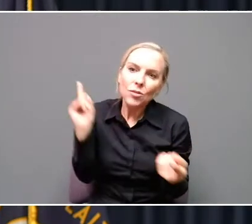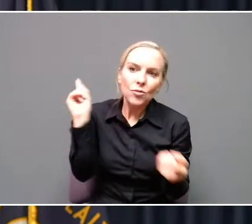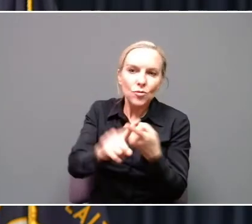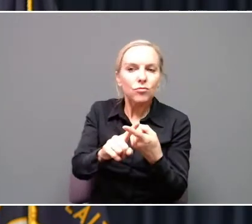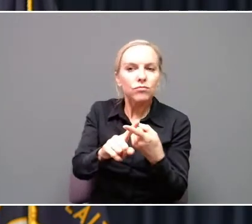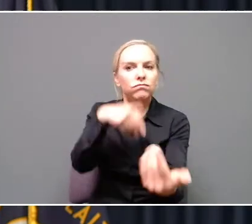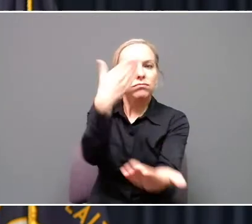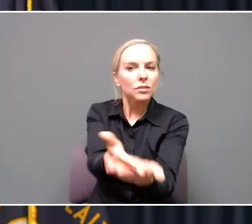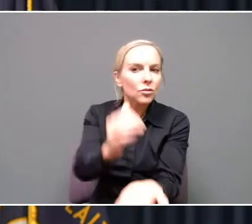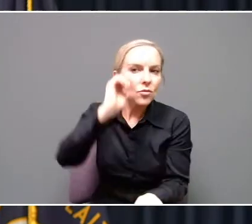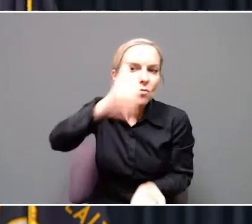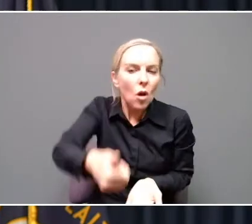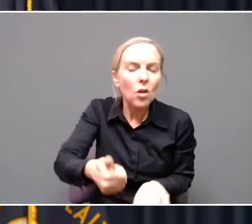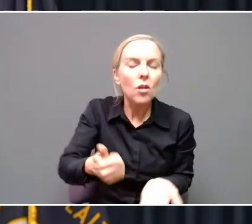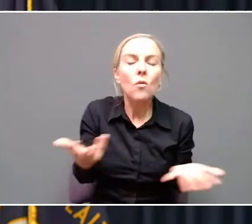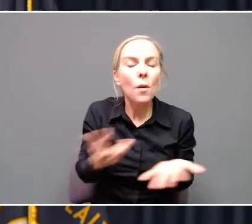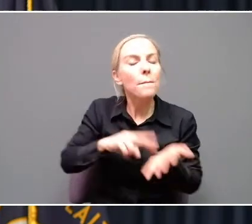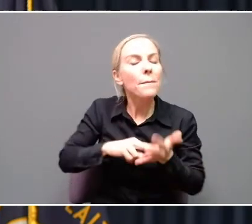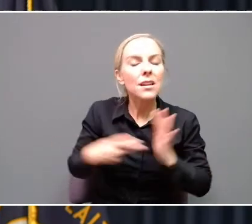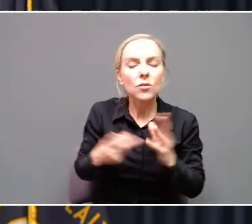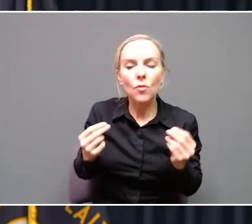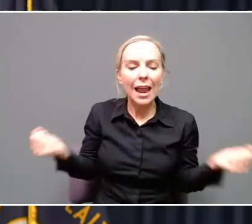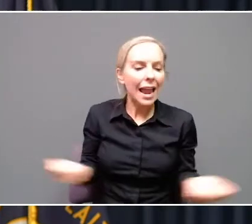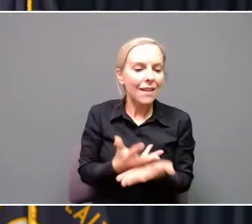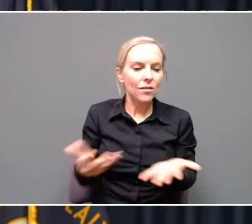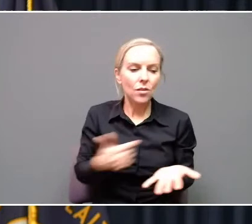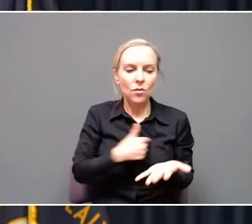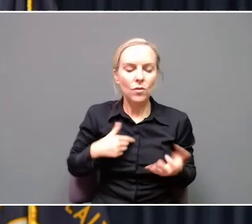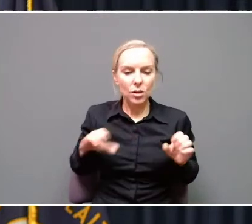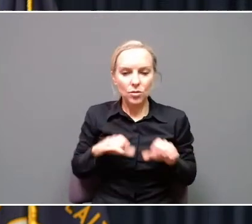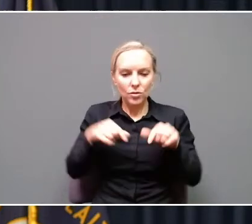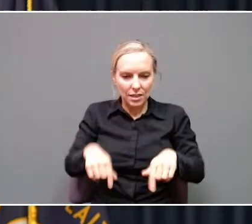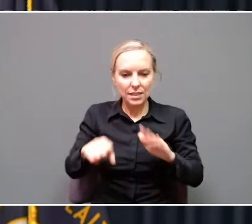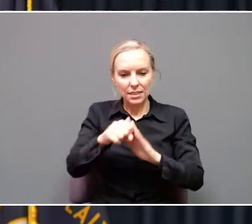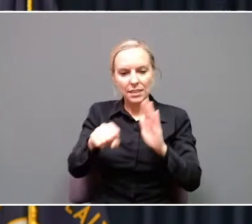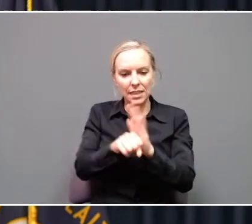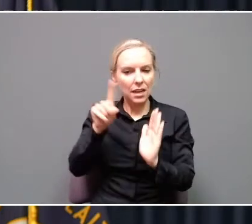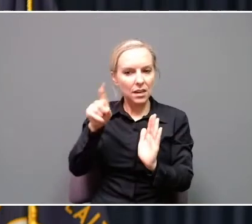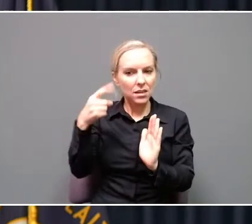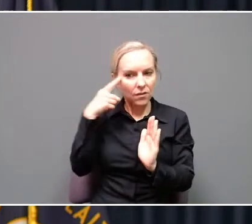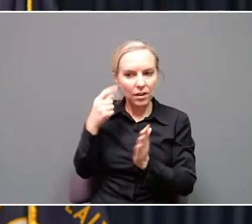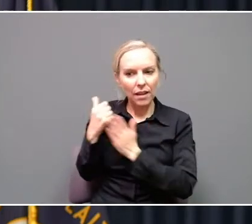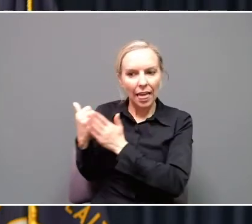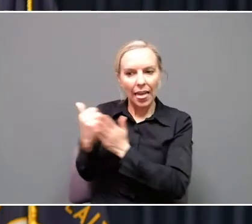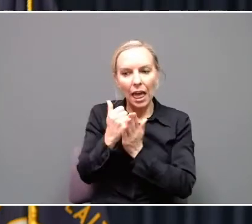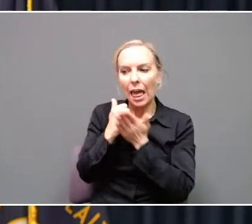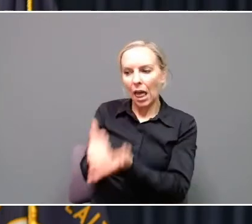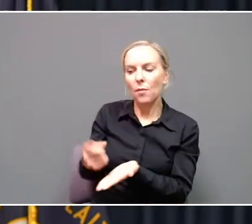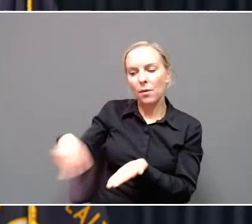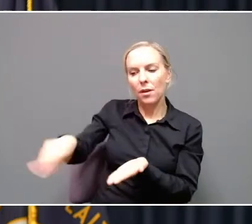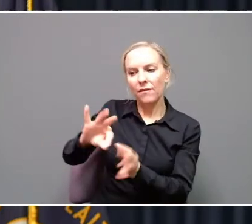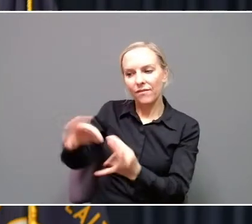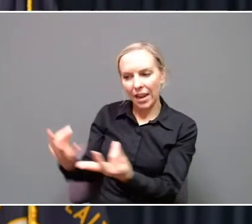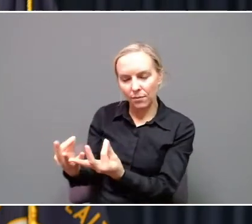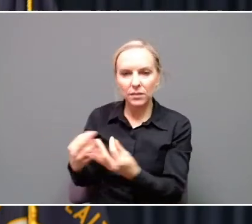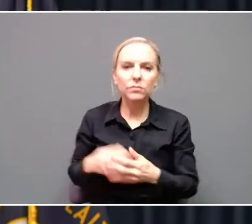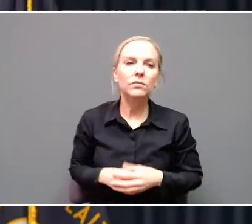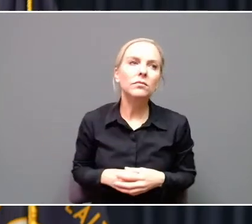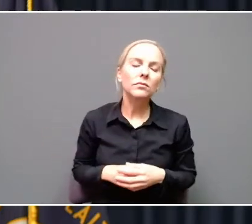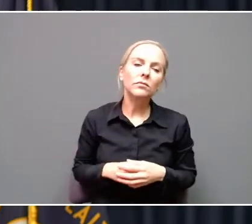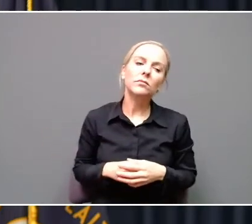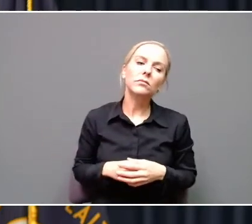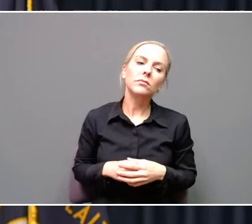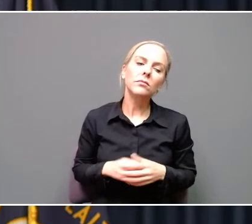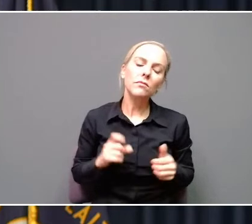about doing everything that we can here in state government to help our families get through. And I'll start with the price